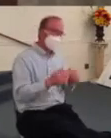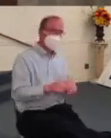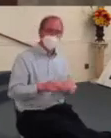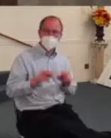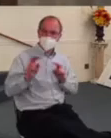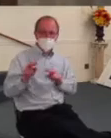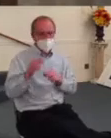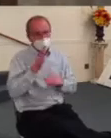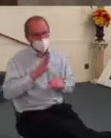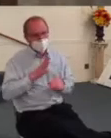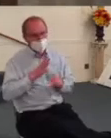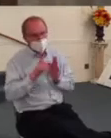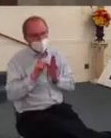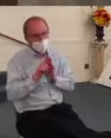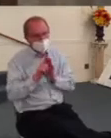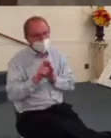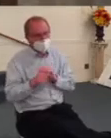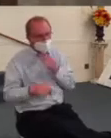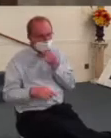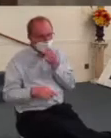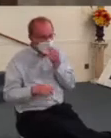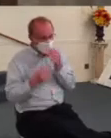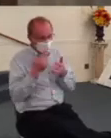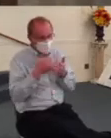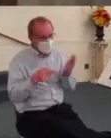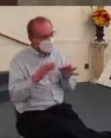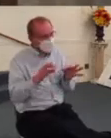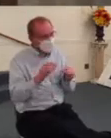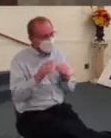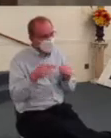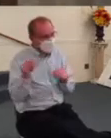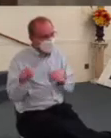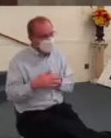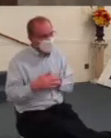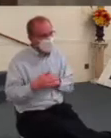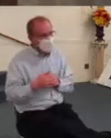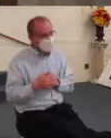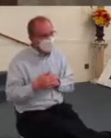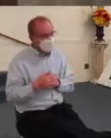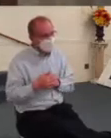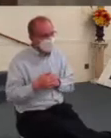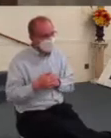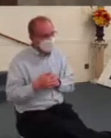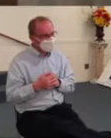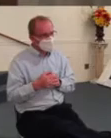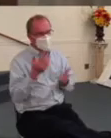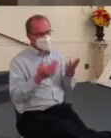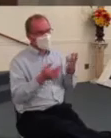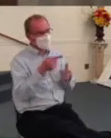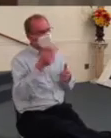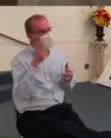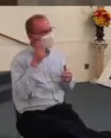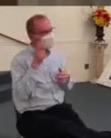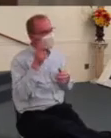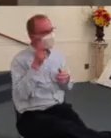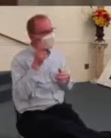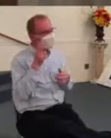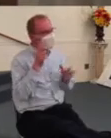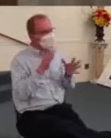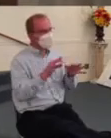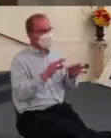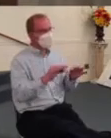say about her? There's a saying, maybe you've used it, where there's a will,